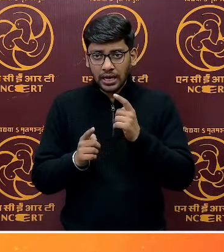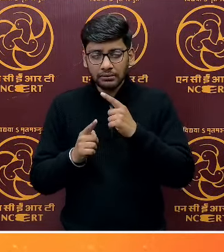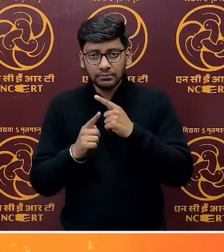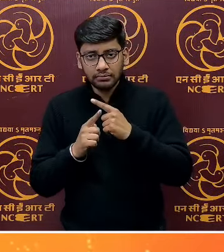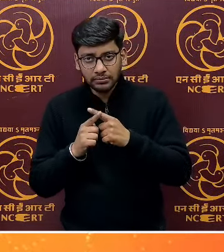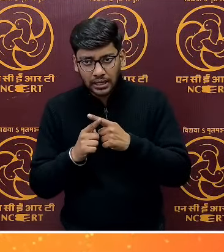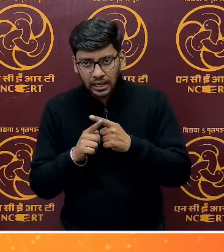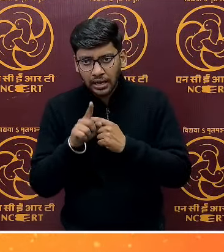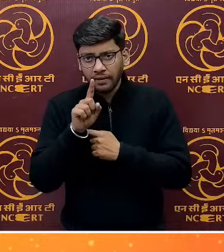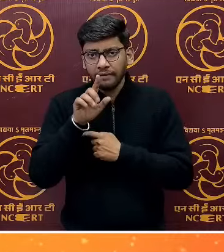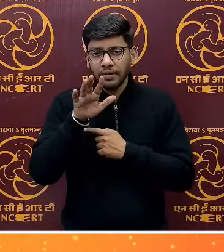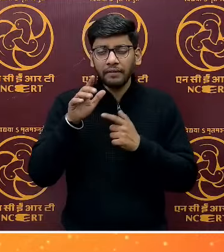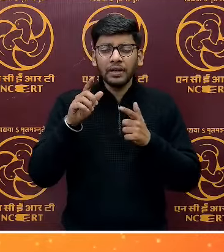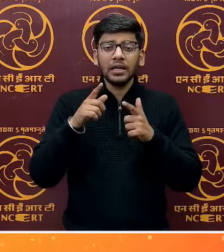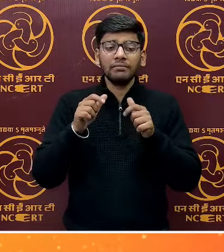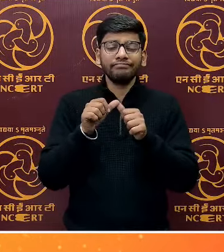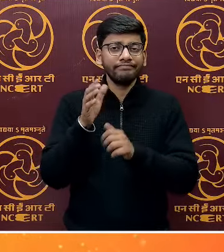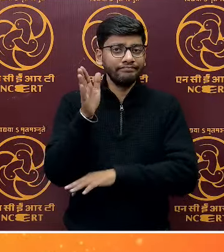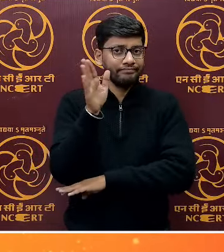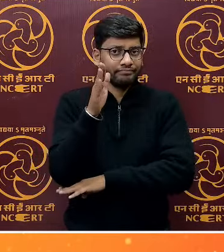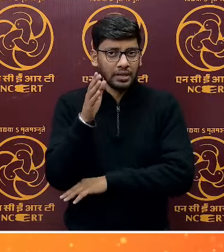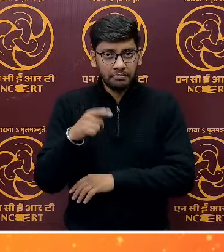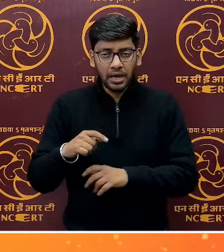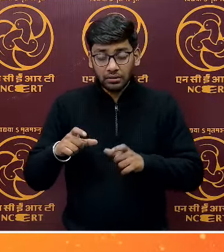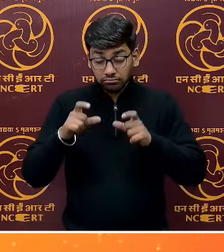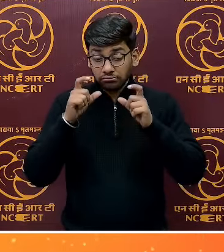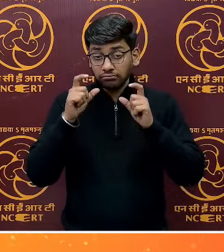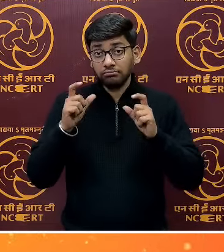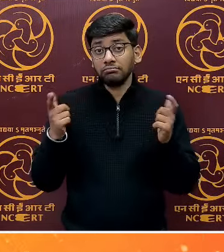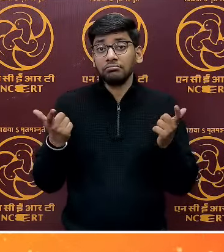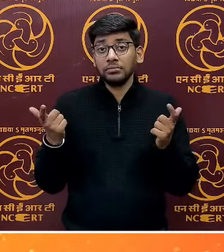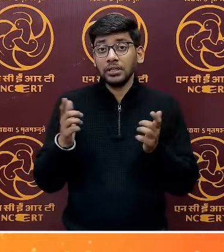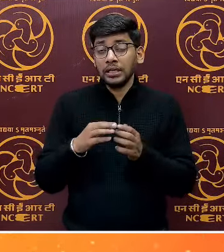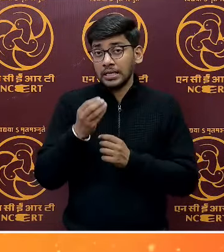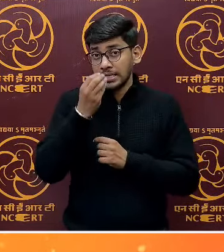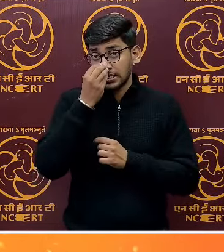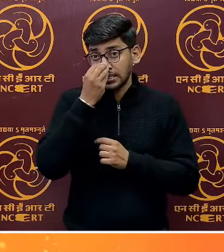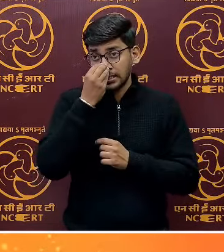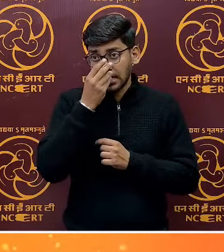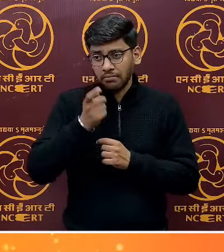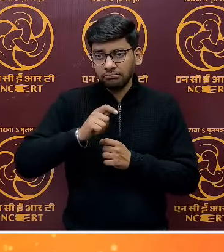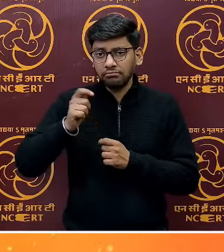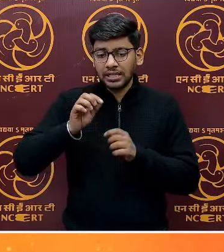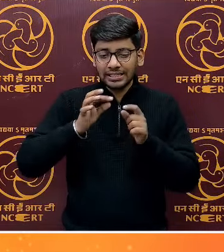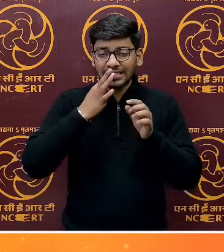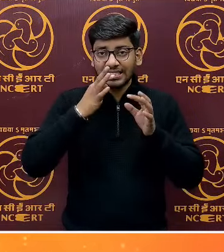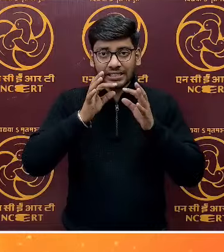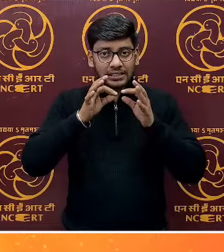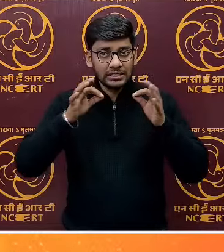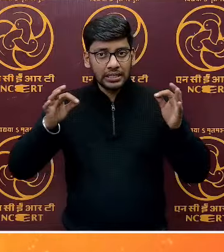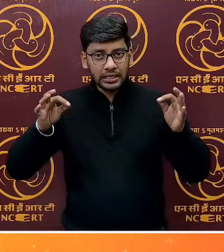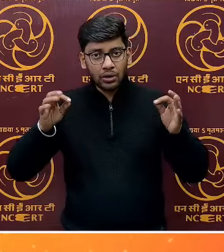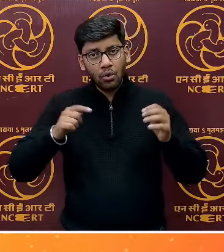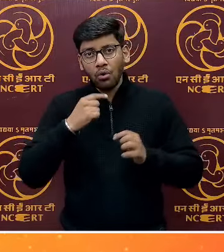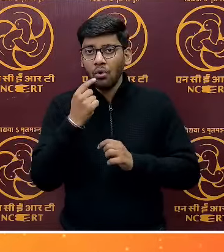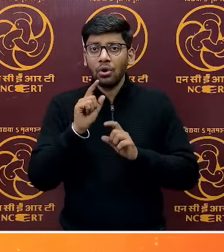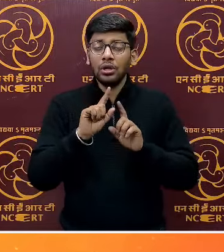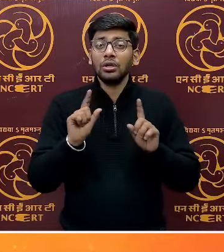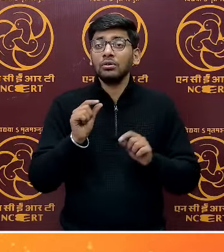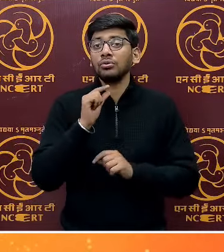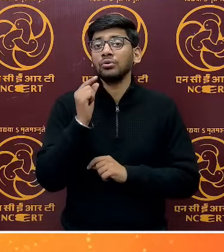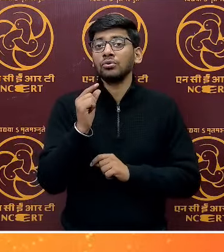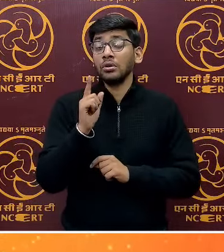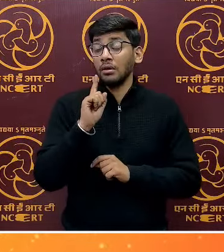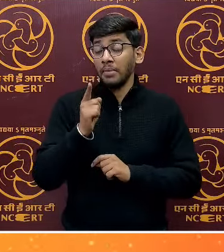But what one needs to be careful about is use simple threads and not the ones which are sharpened